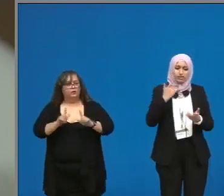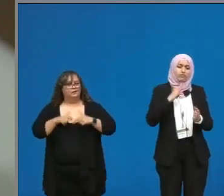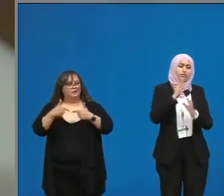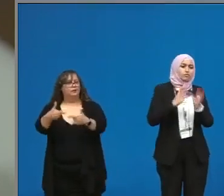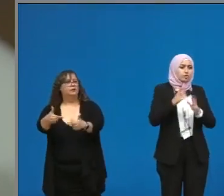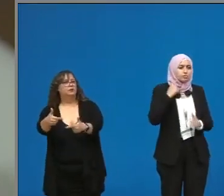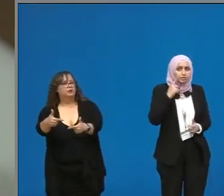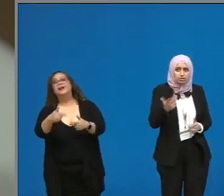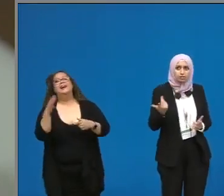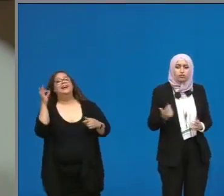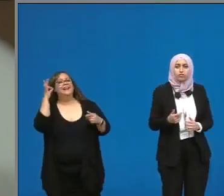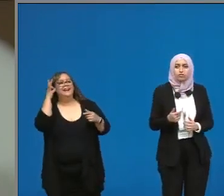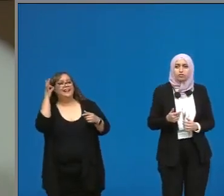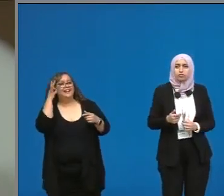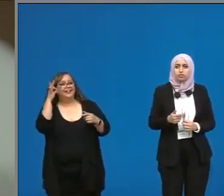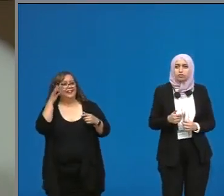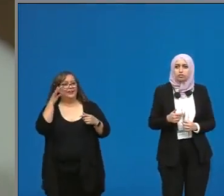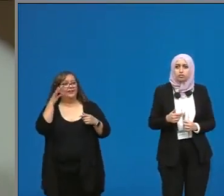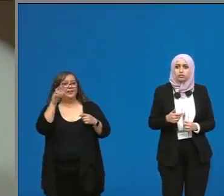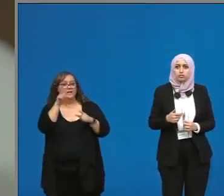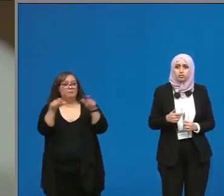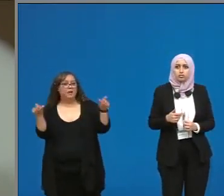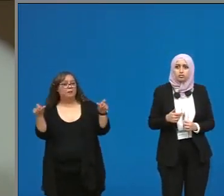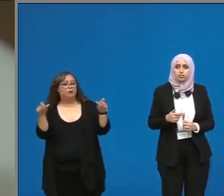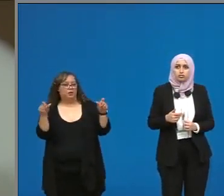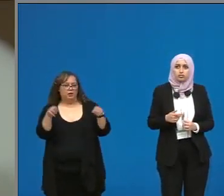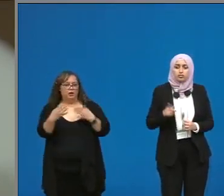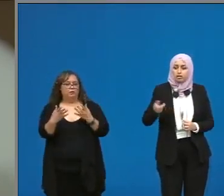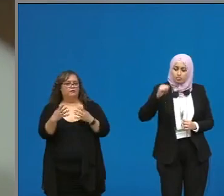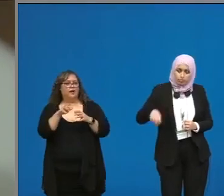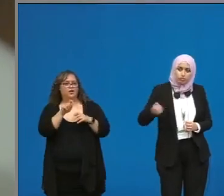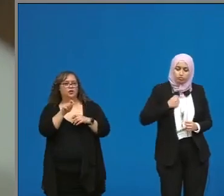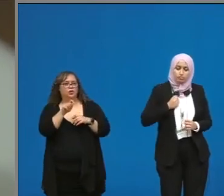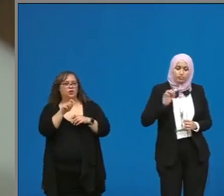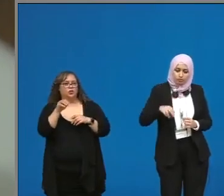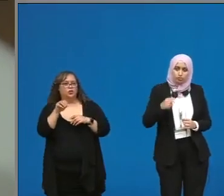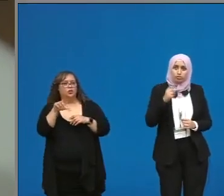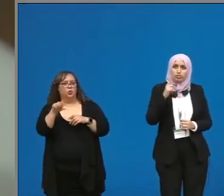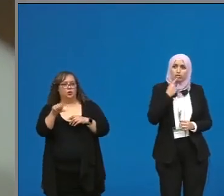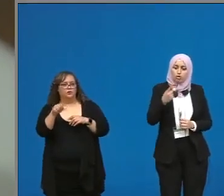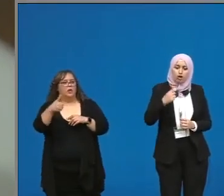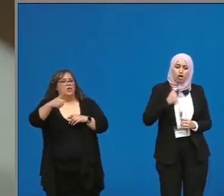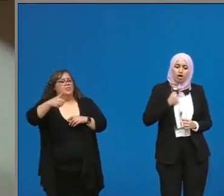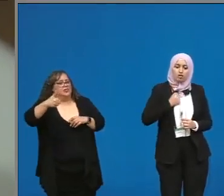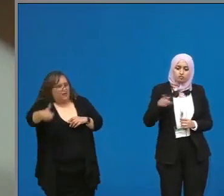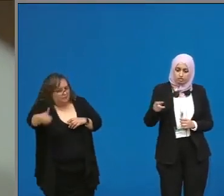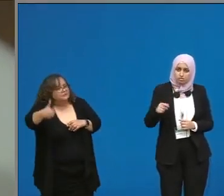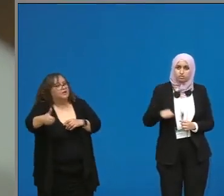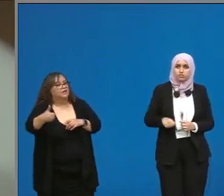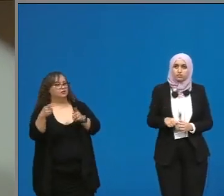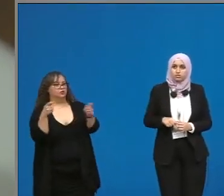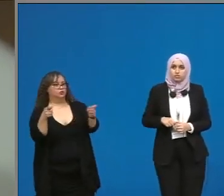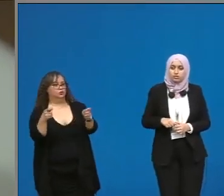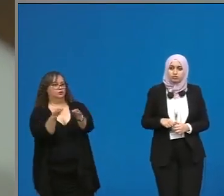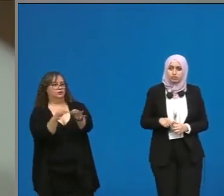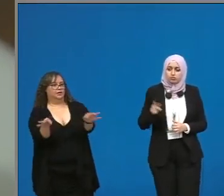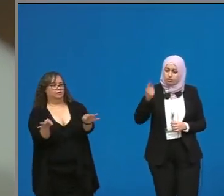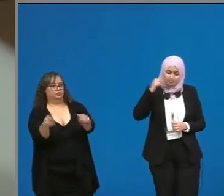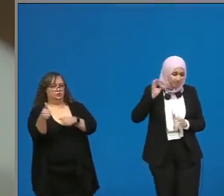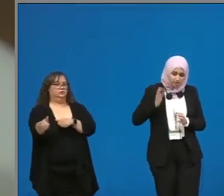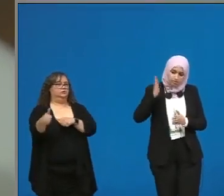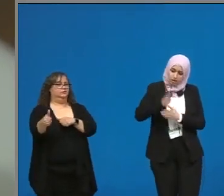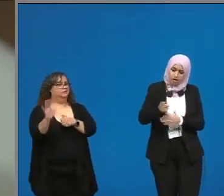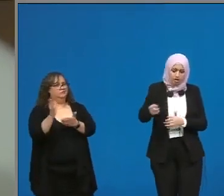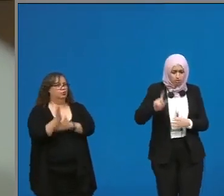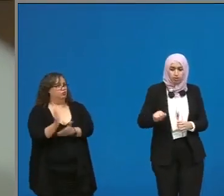we only provide tools. They want to control their language, and that's their right. Mm-hmm. So after 2 years